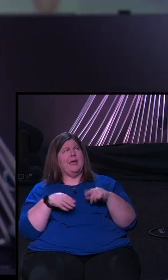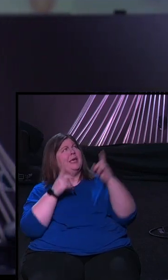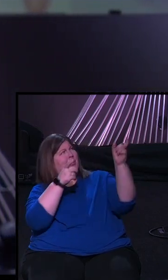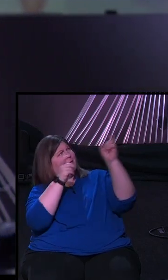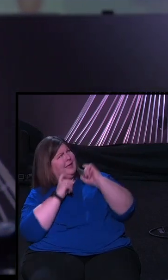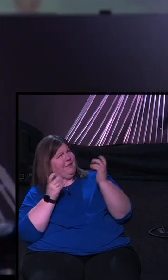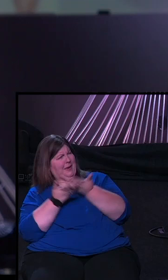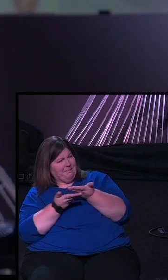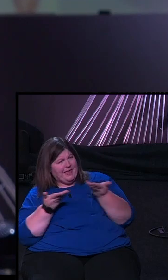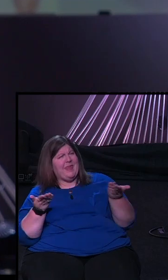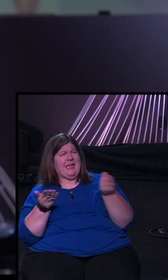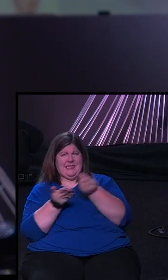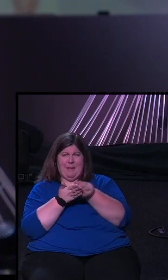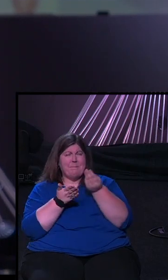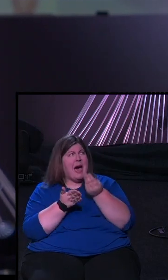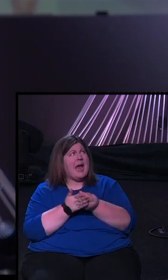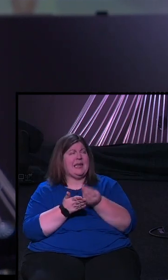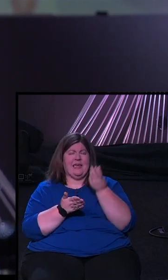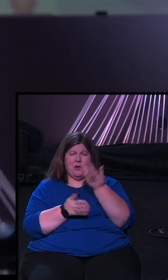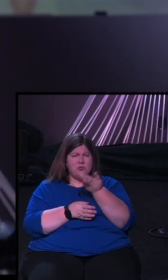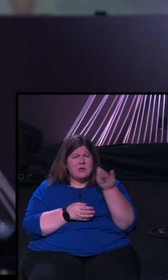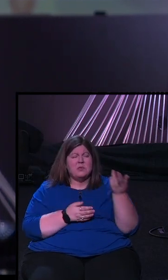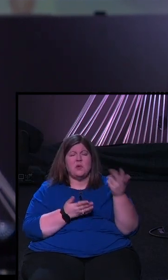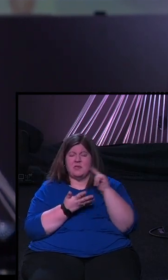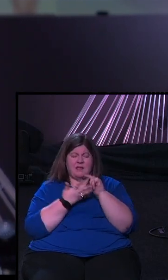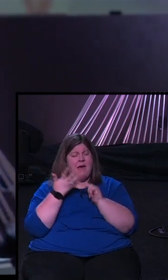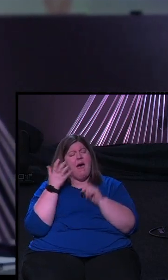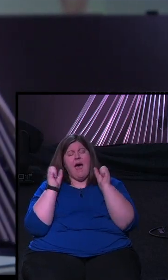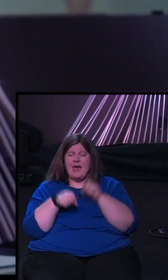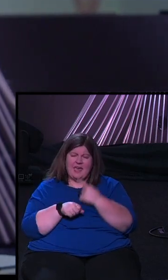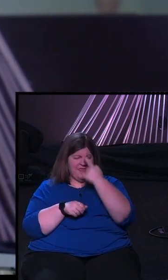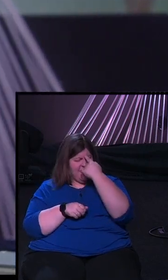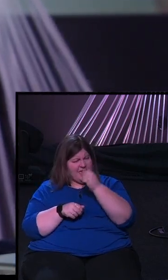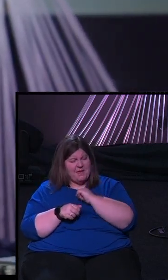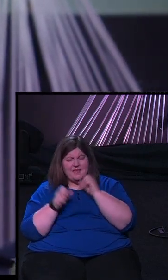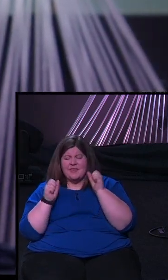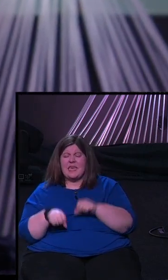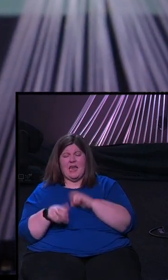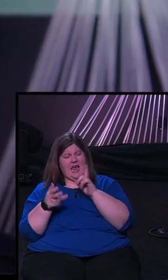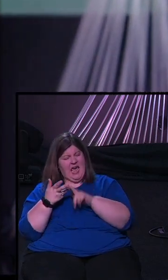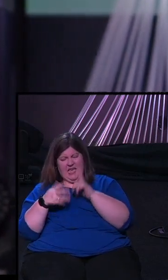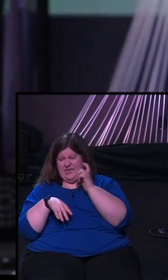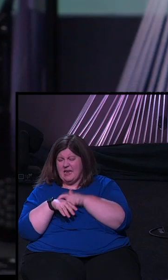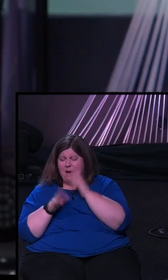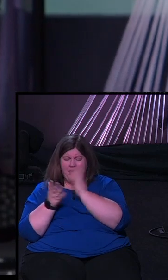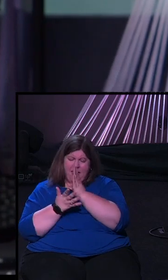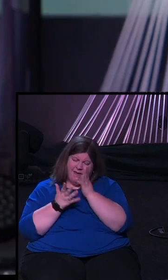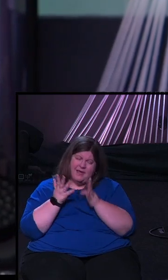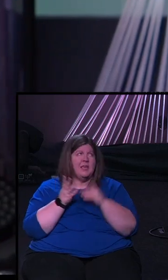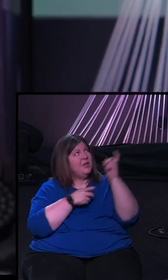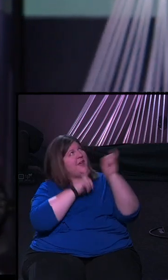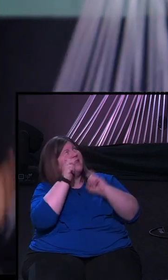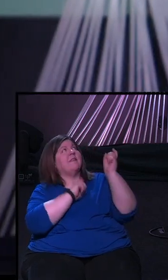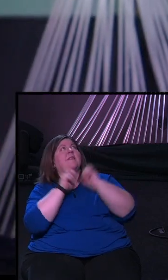stuff and money and resources and an ability to think and time and a heartbeat. You've given me all of these